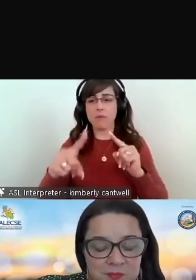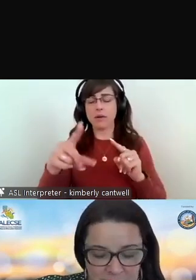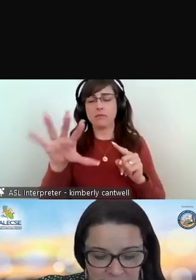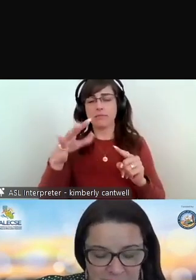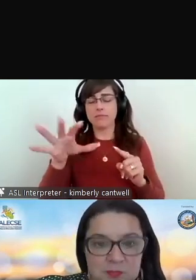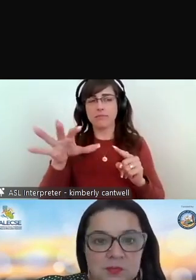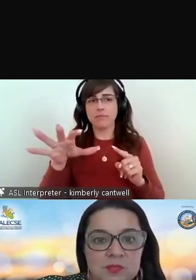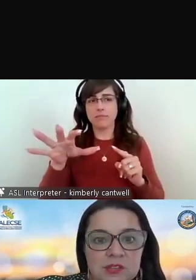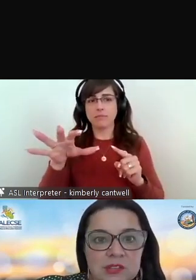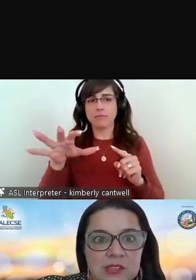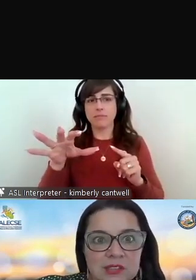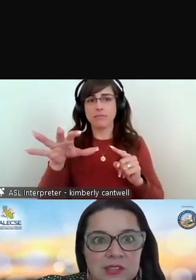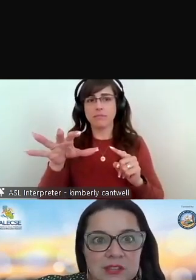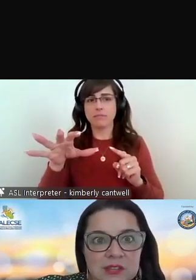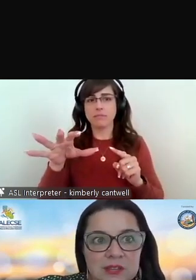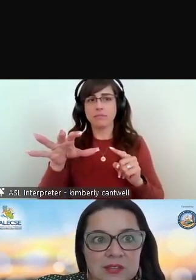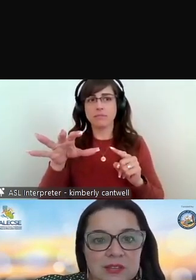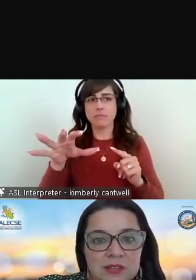of